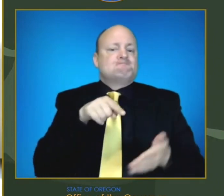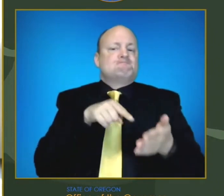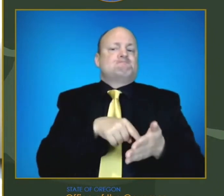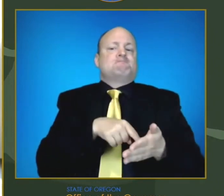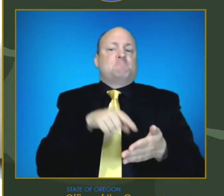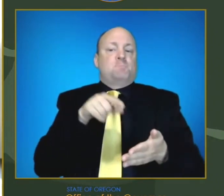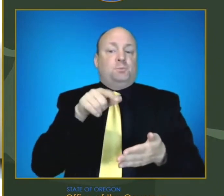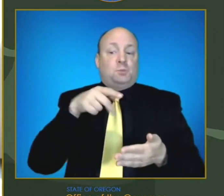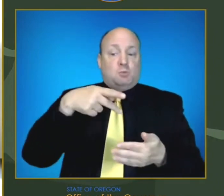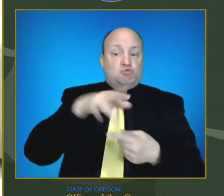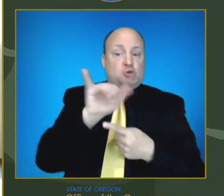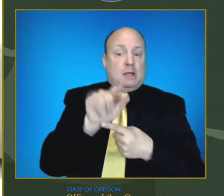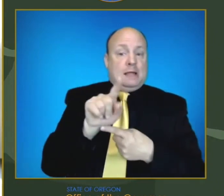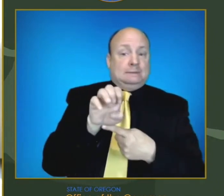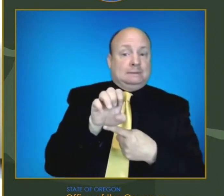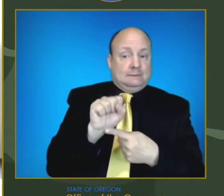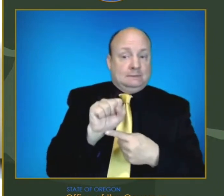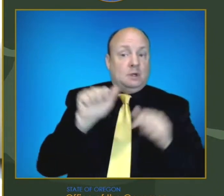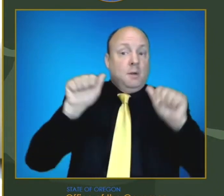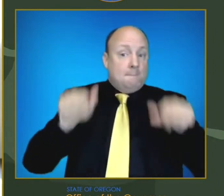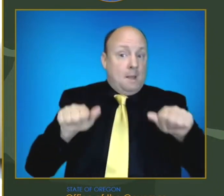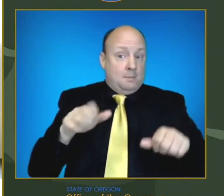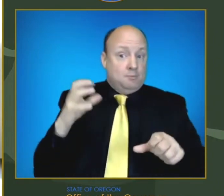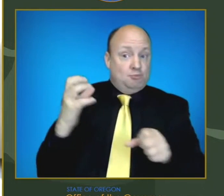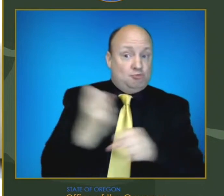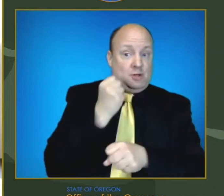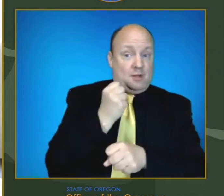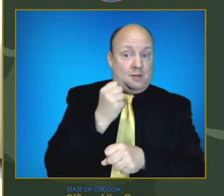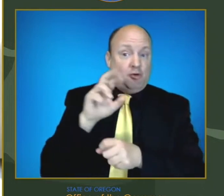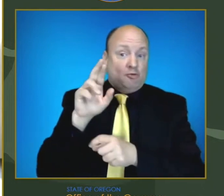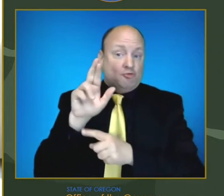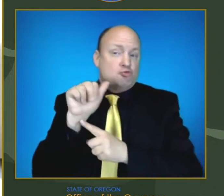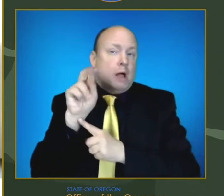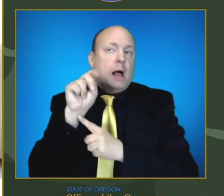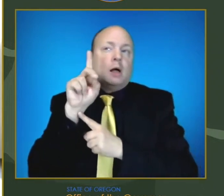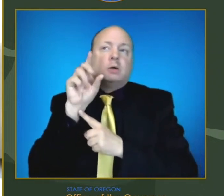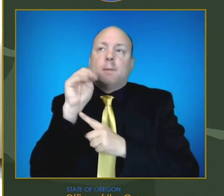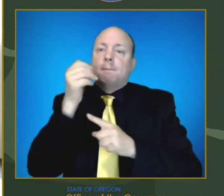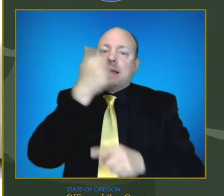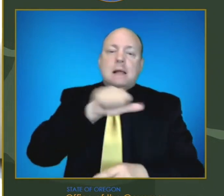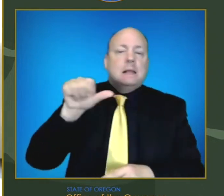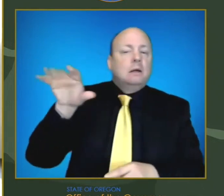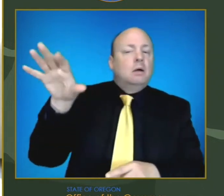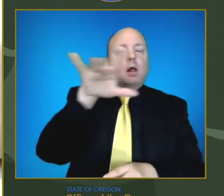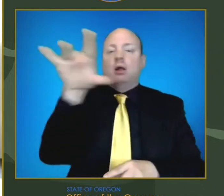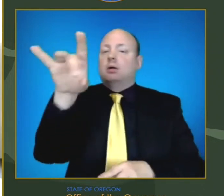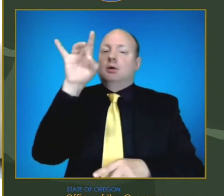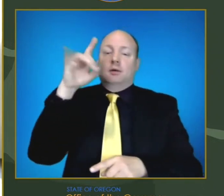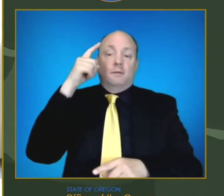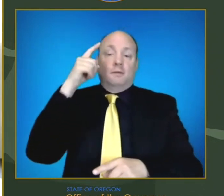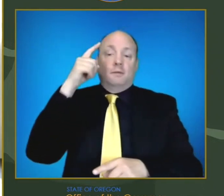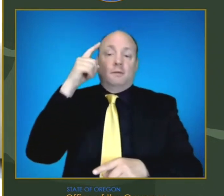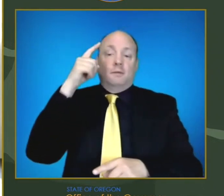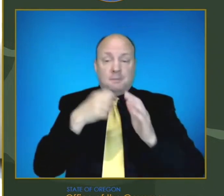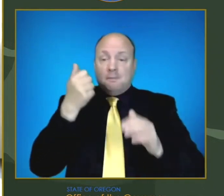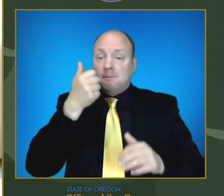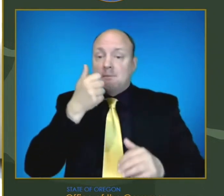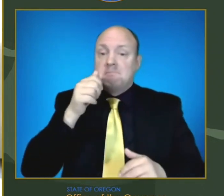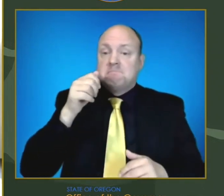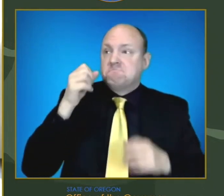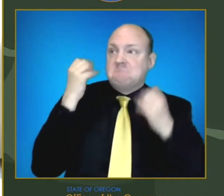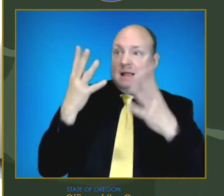saving experiment. It was across 110 bank branches. The number of new accounts